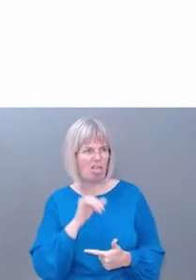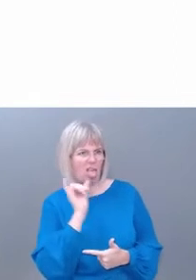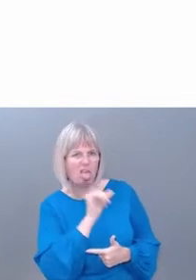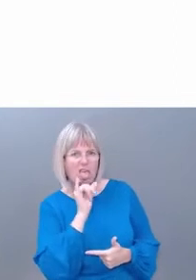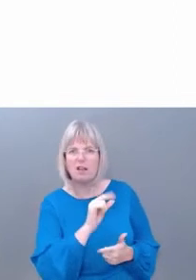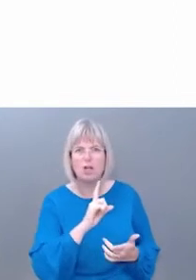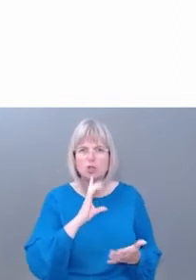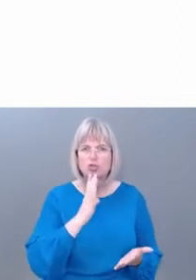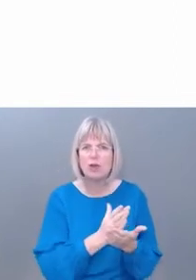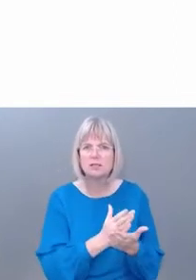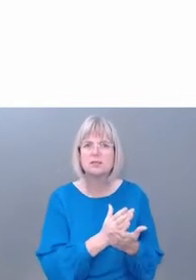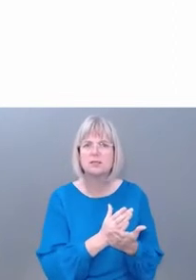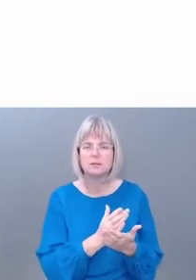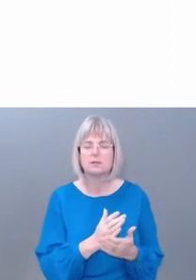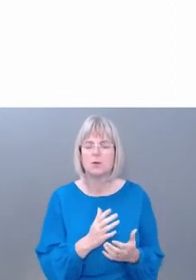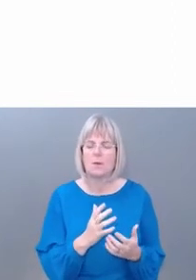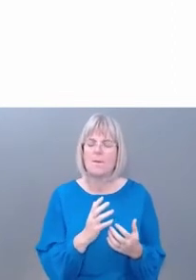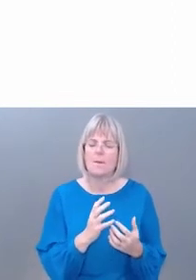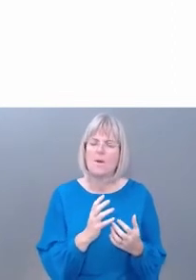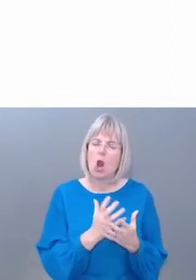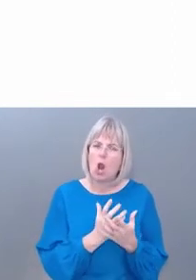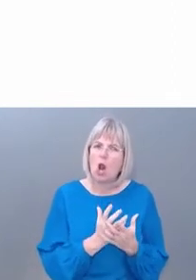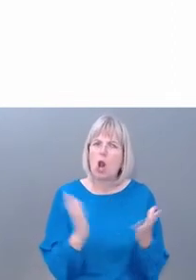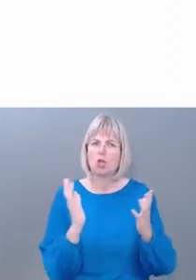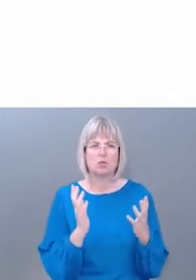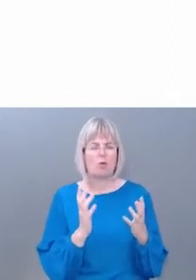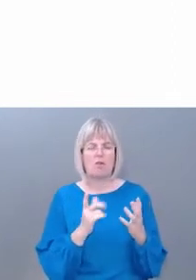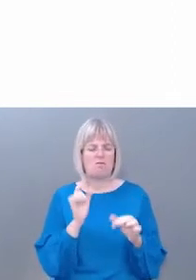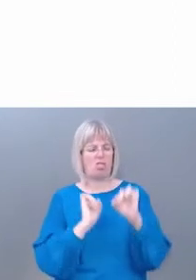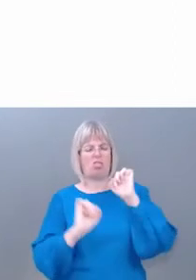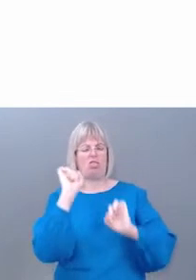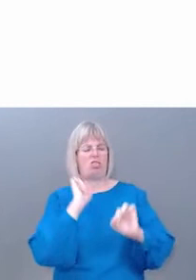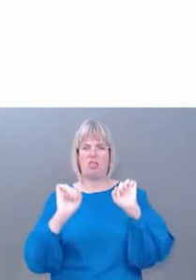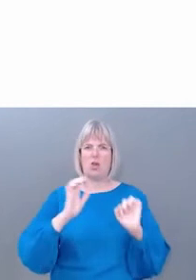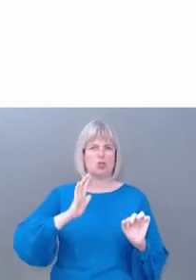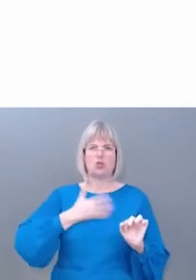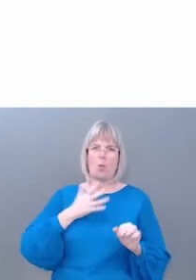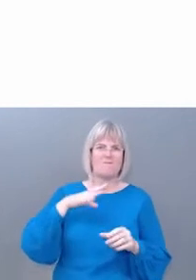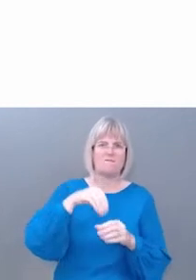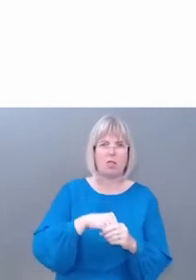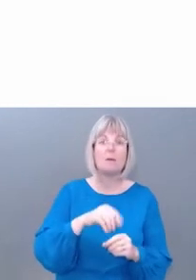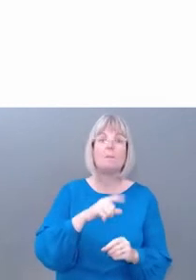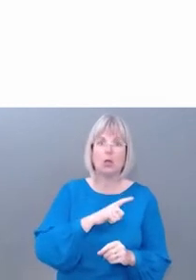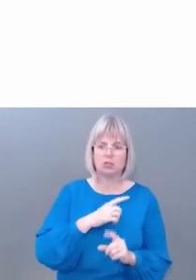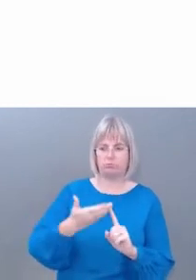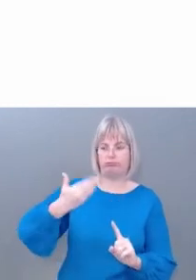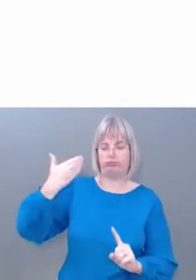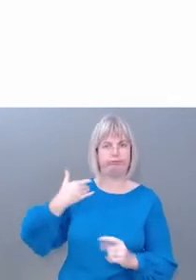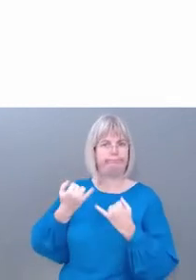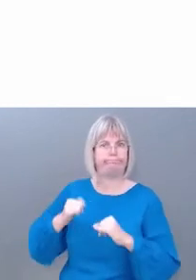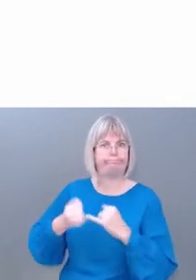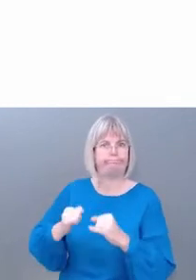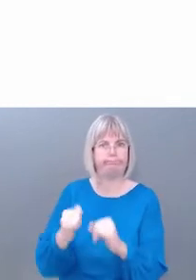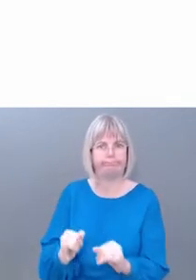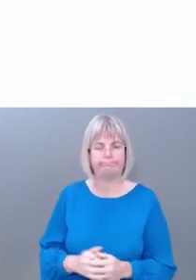and a real sense of not wanting to get involved because of previous experiences. And an early partnership group that we